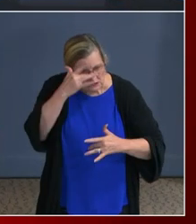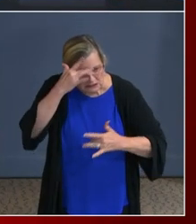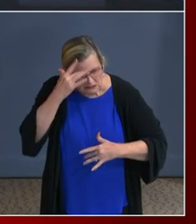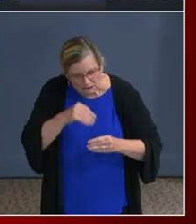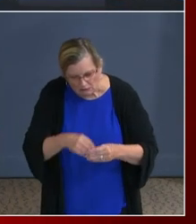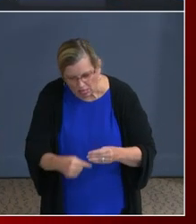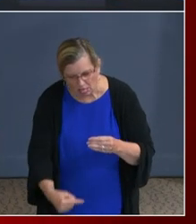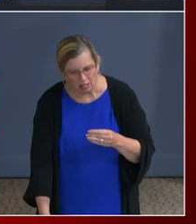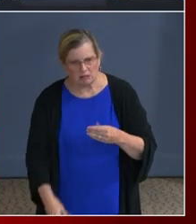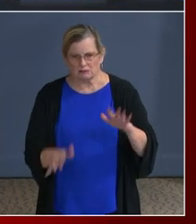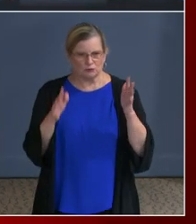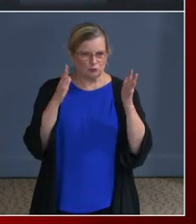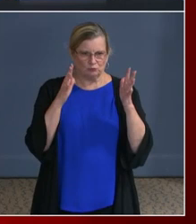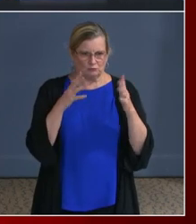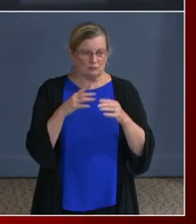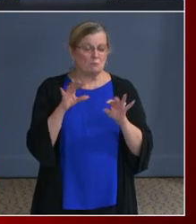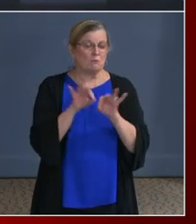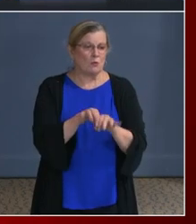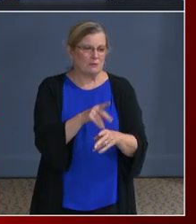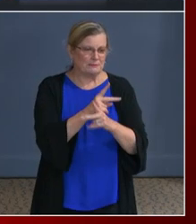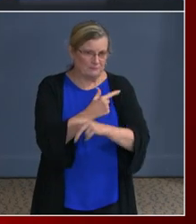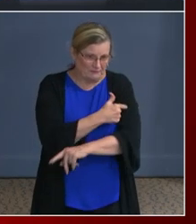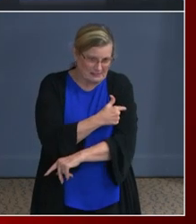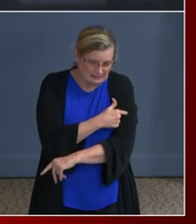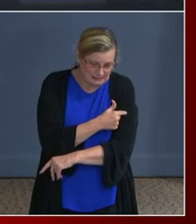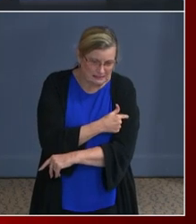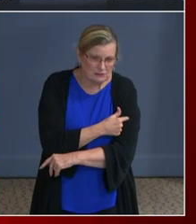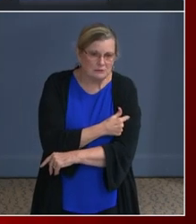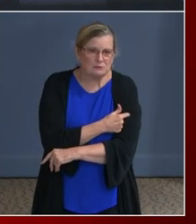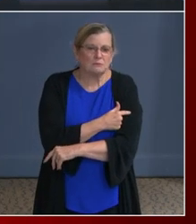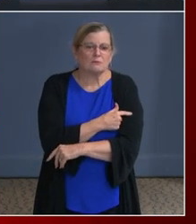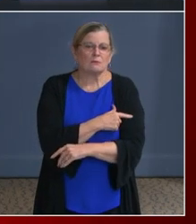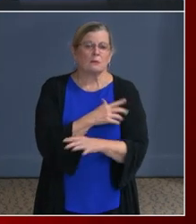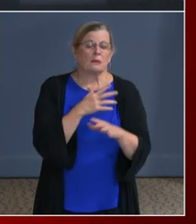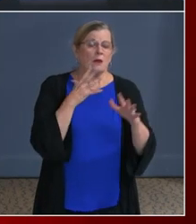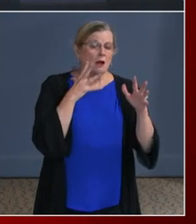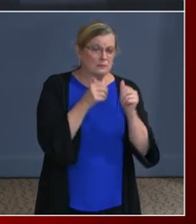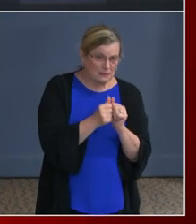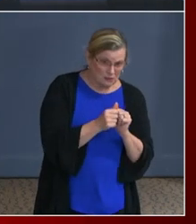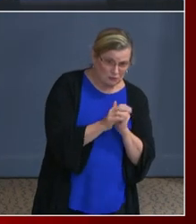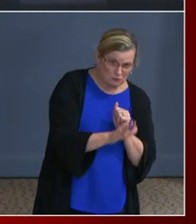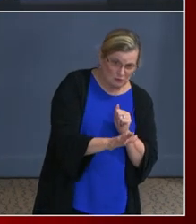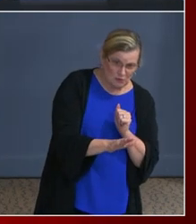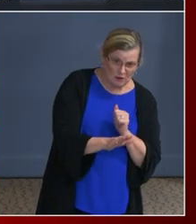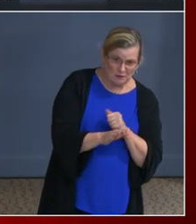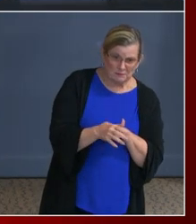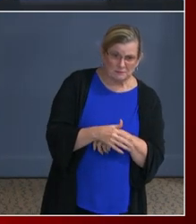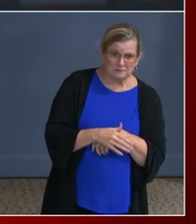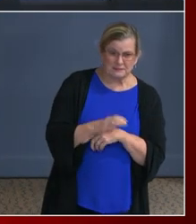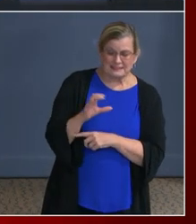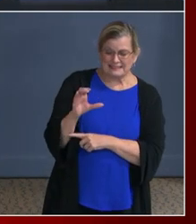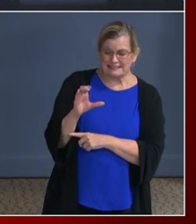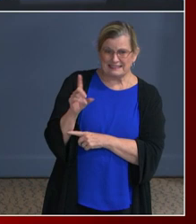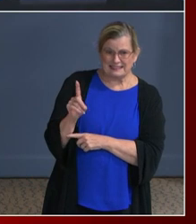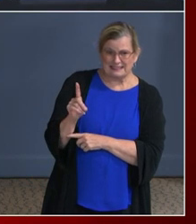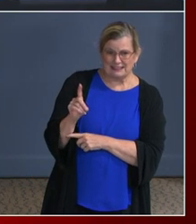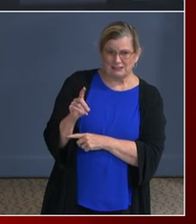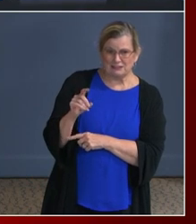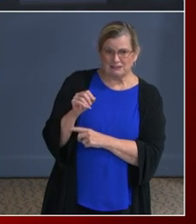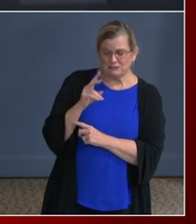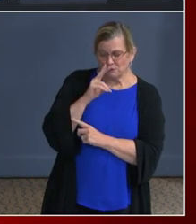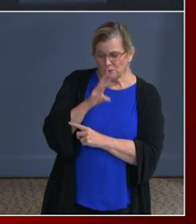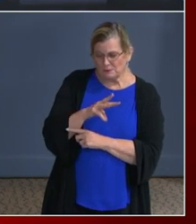date. DC Health points us to the CDC website for the tracker of